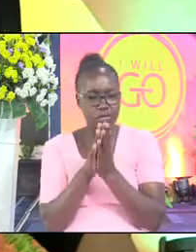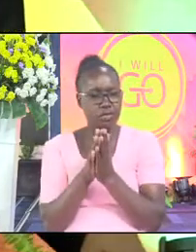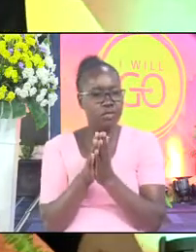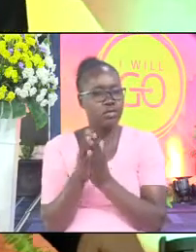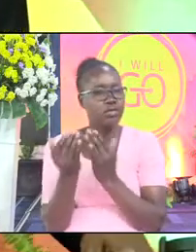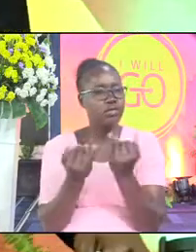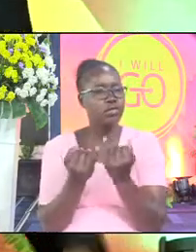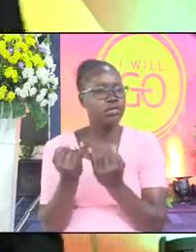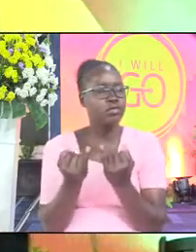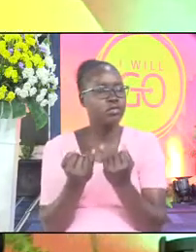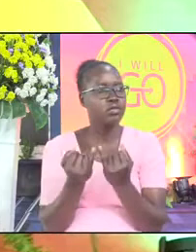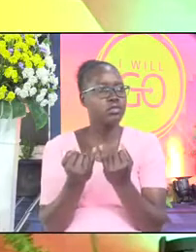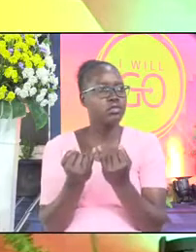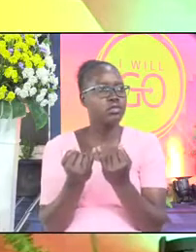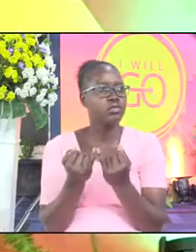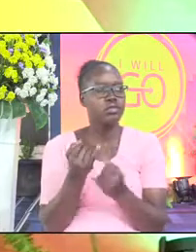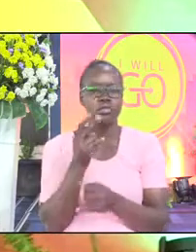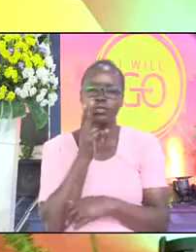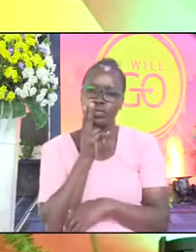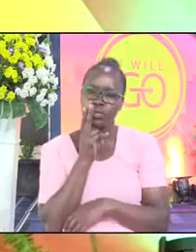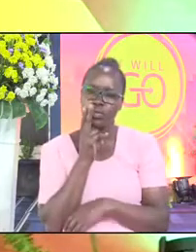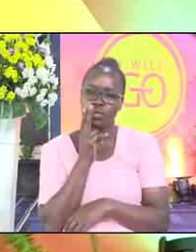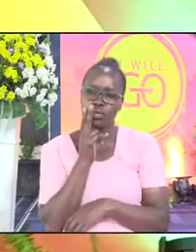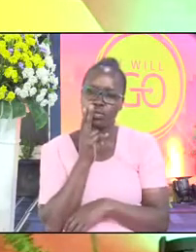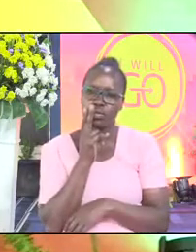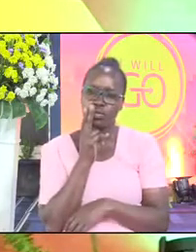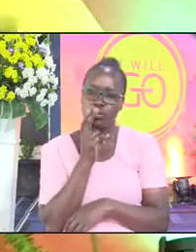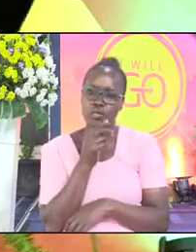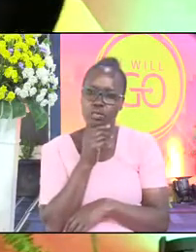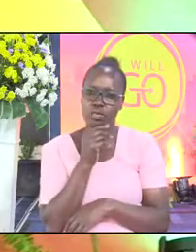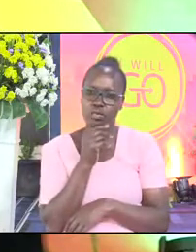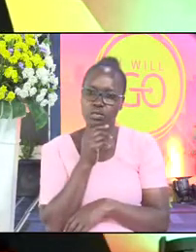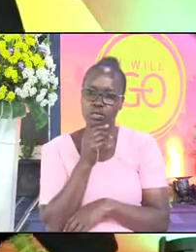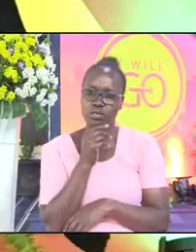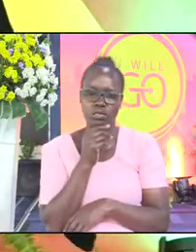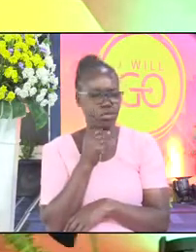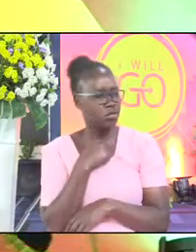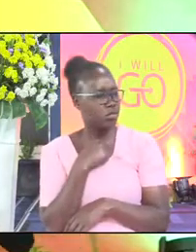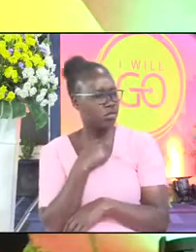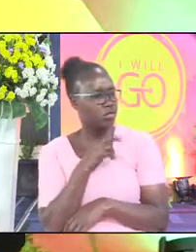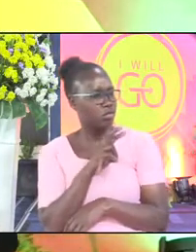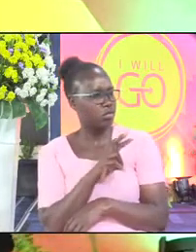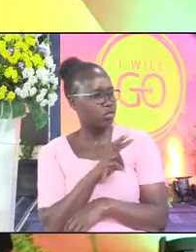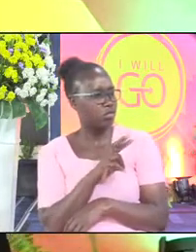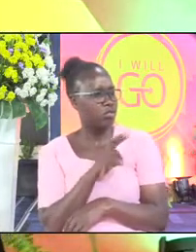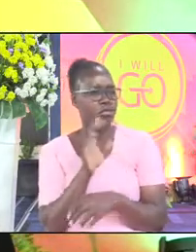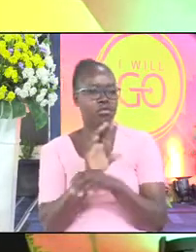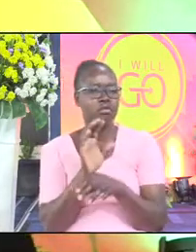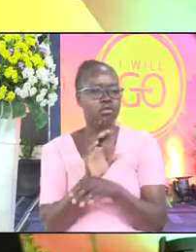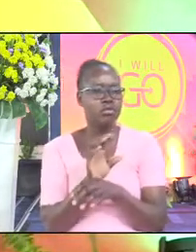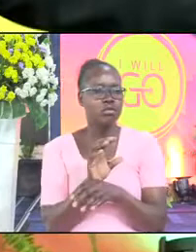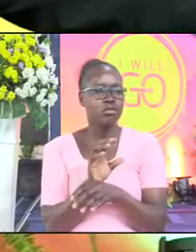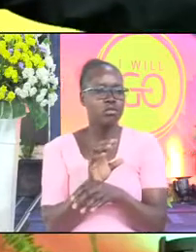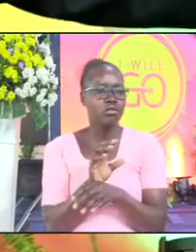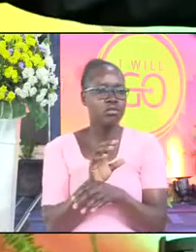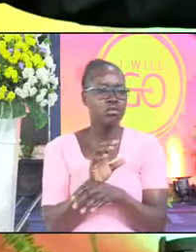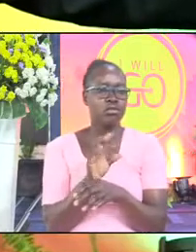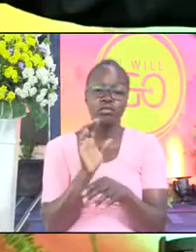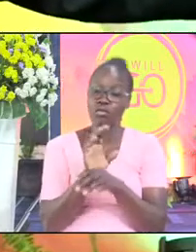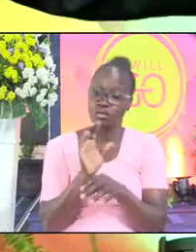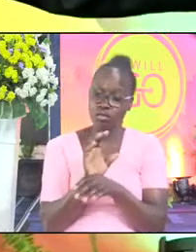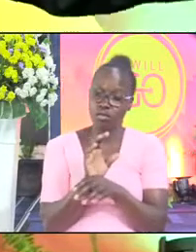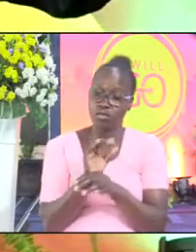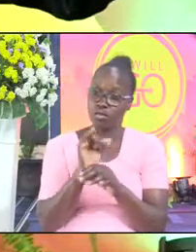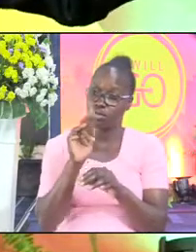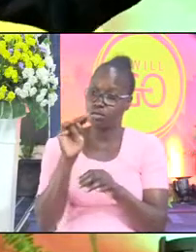subway. He was smoking. Where was I pastoring? Where was he?